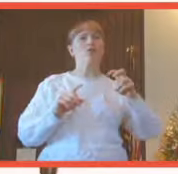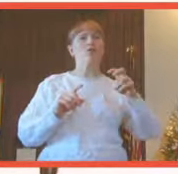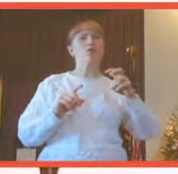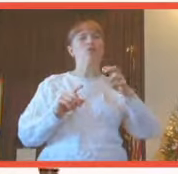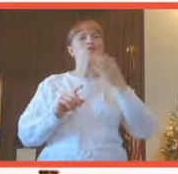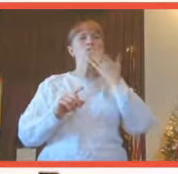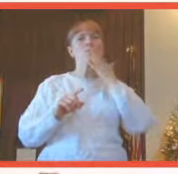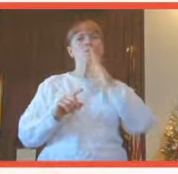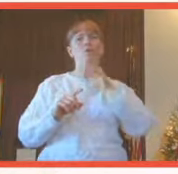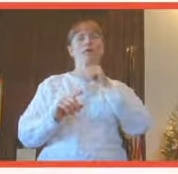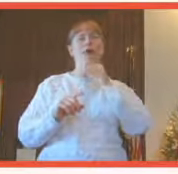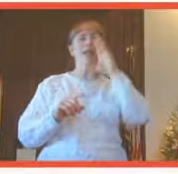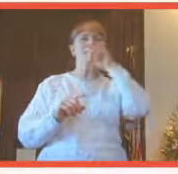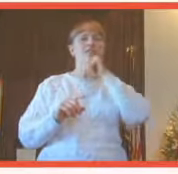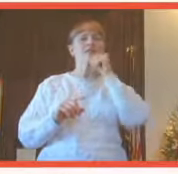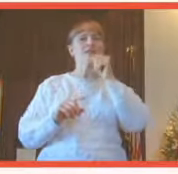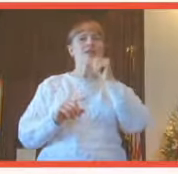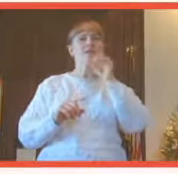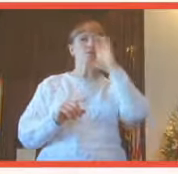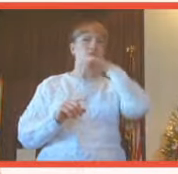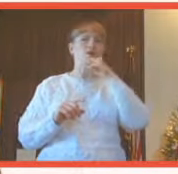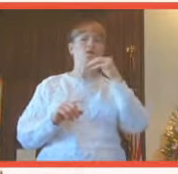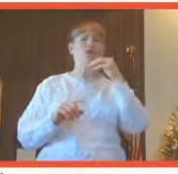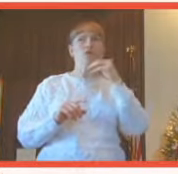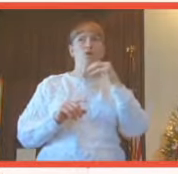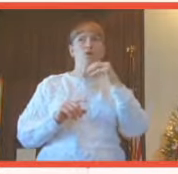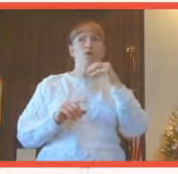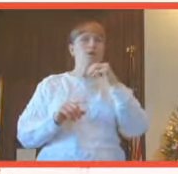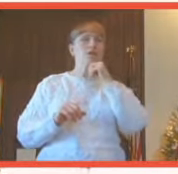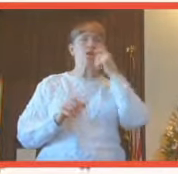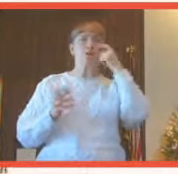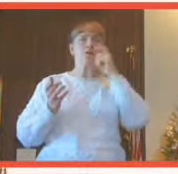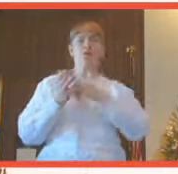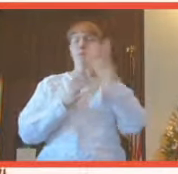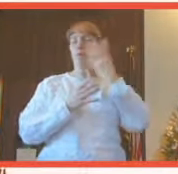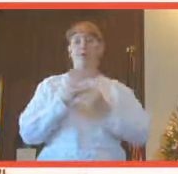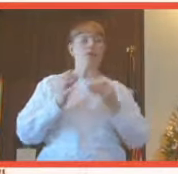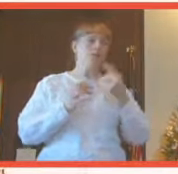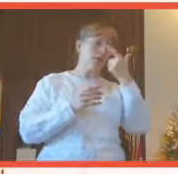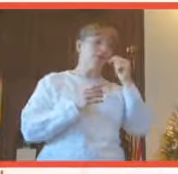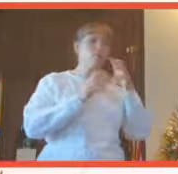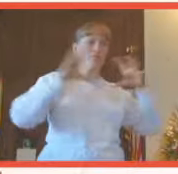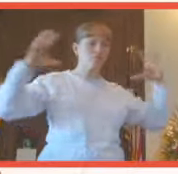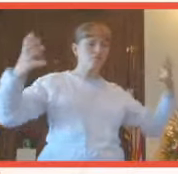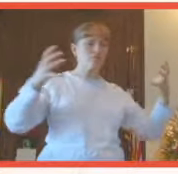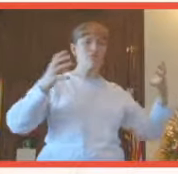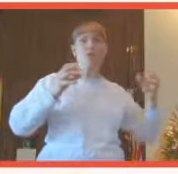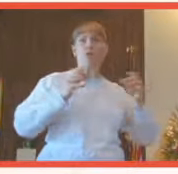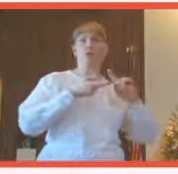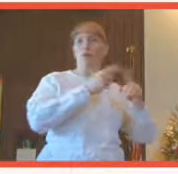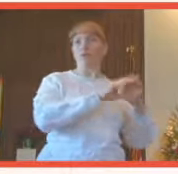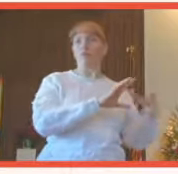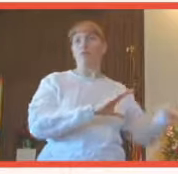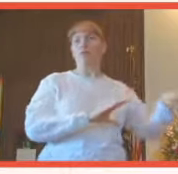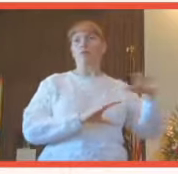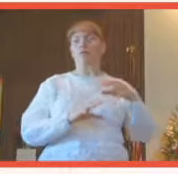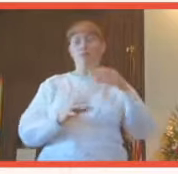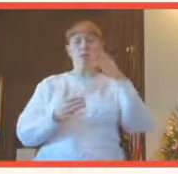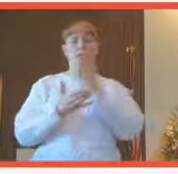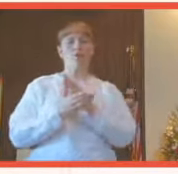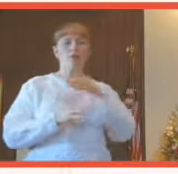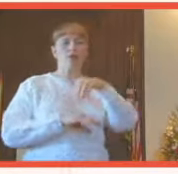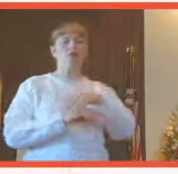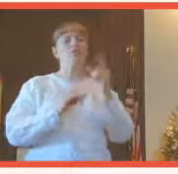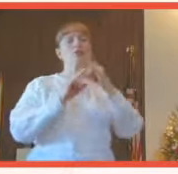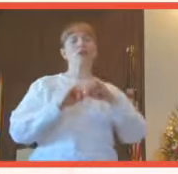wasn't odd that they didn't notice he was missing. Well, when they stopped to camp for the night, they did notice he wasn't in